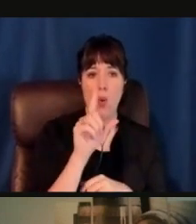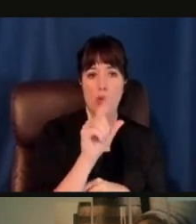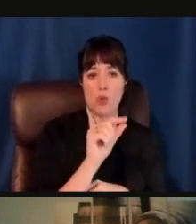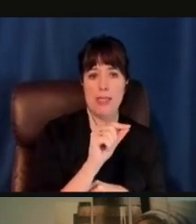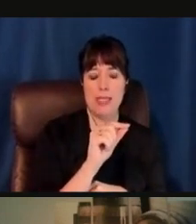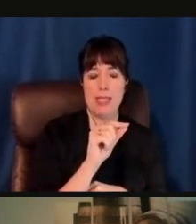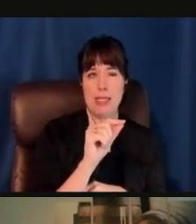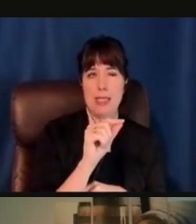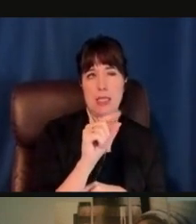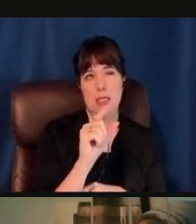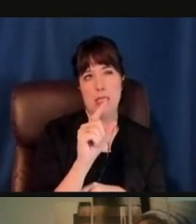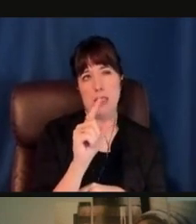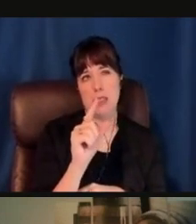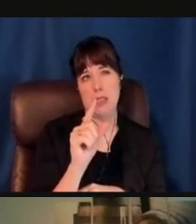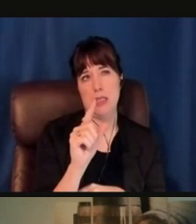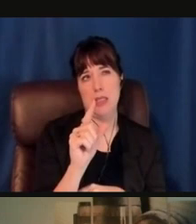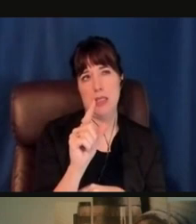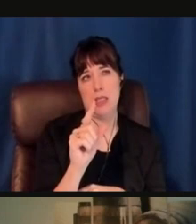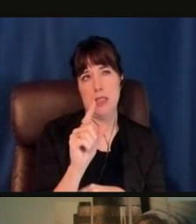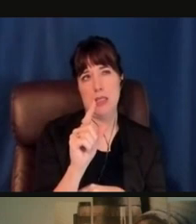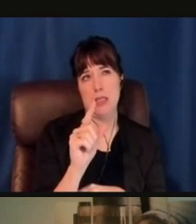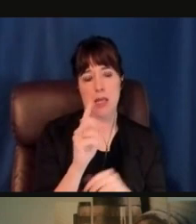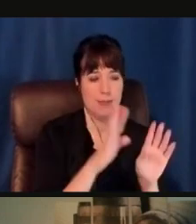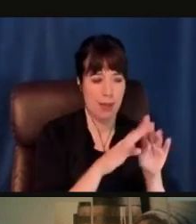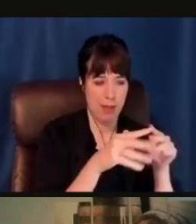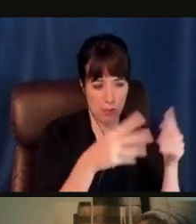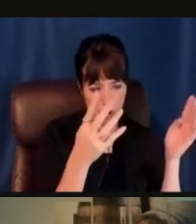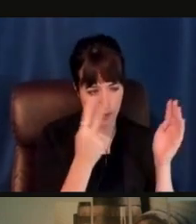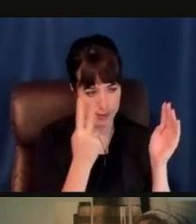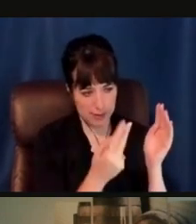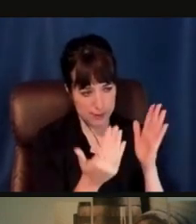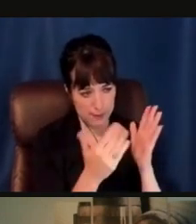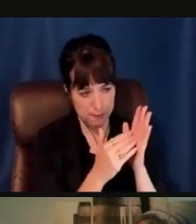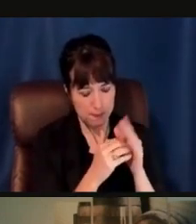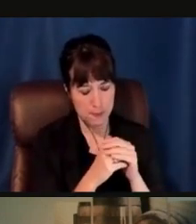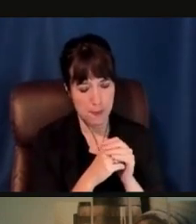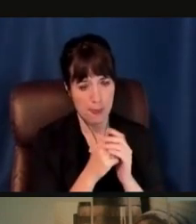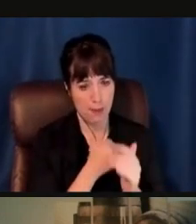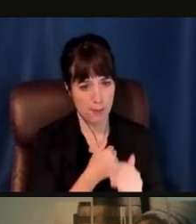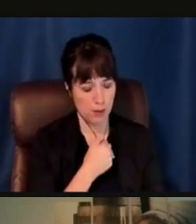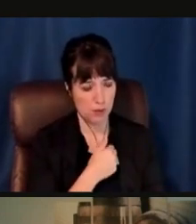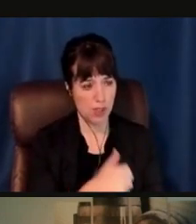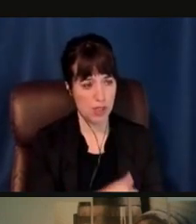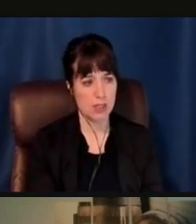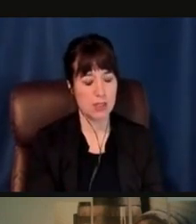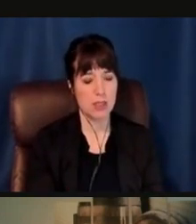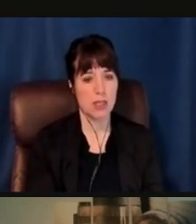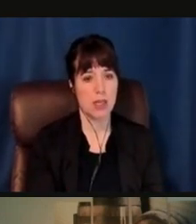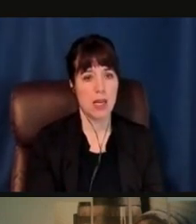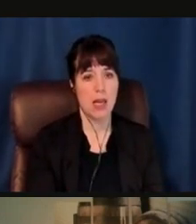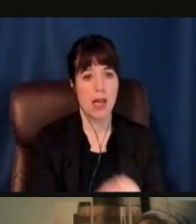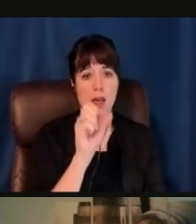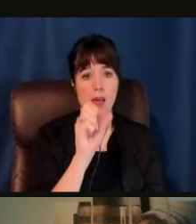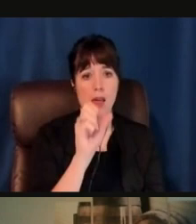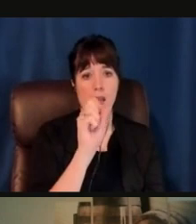2020, let me pull it up here again. I apologize. The salary